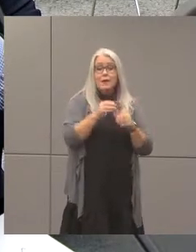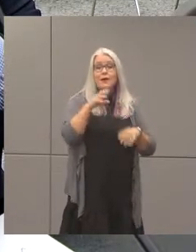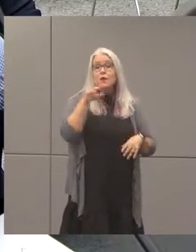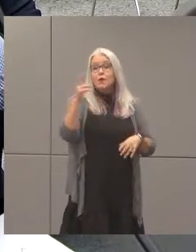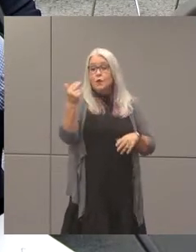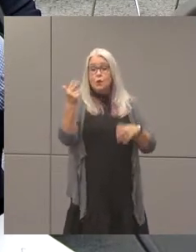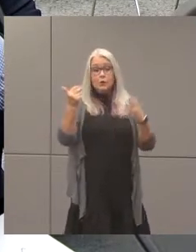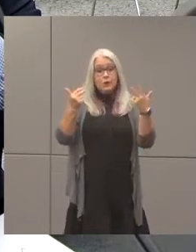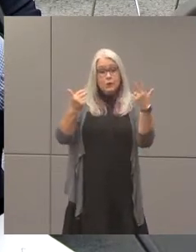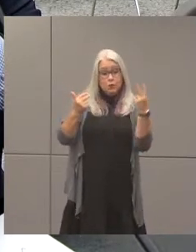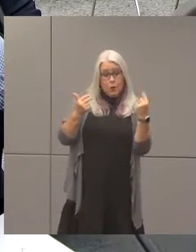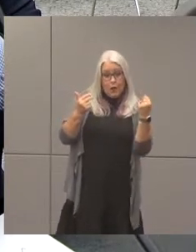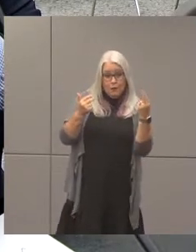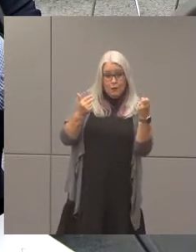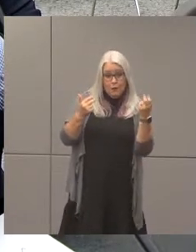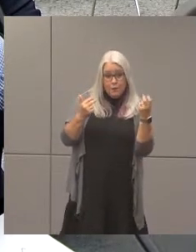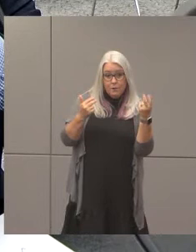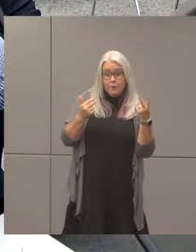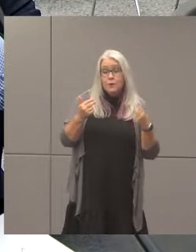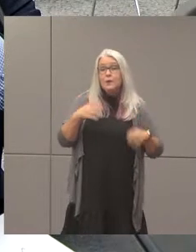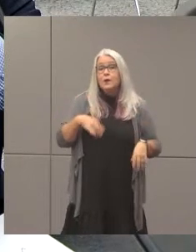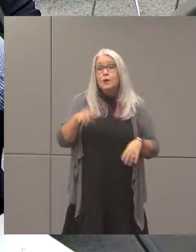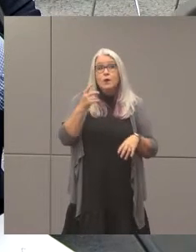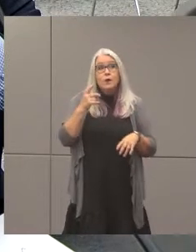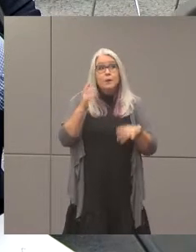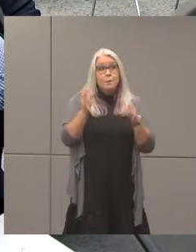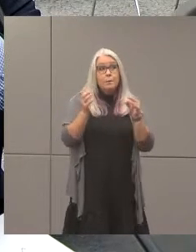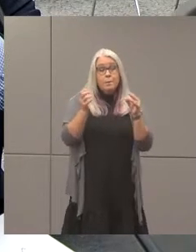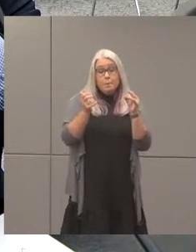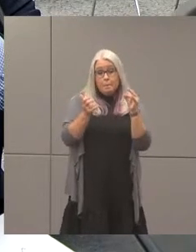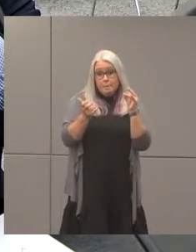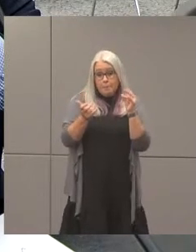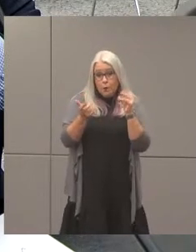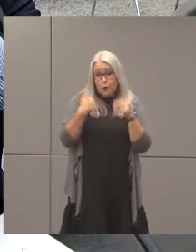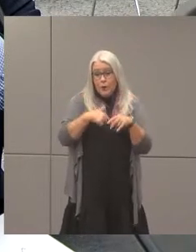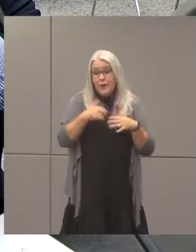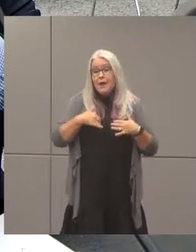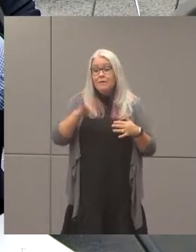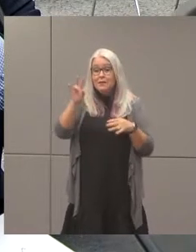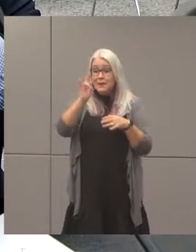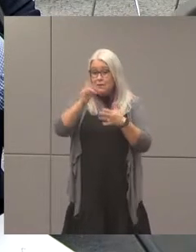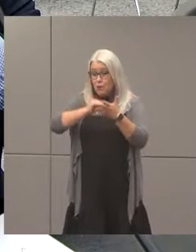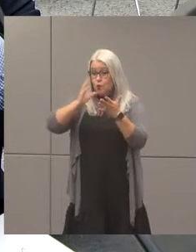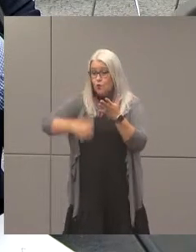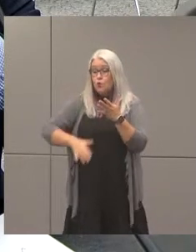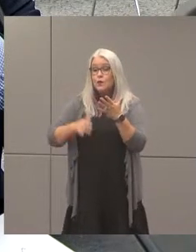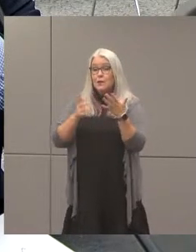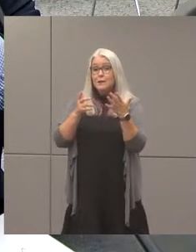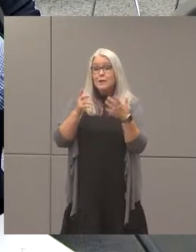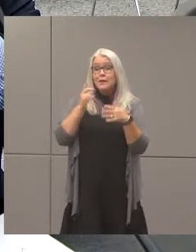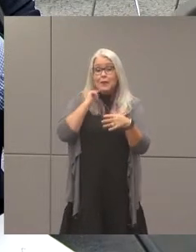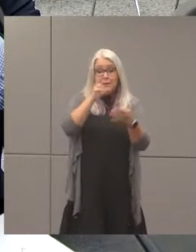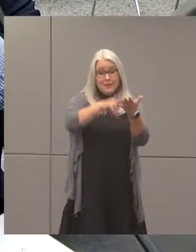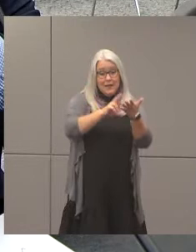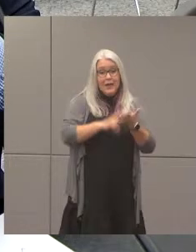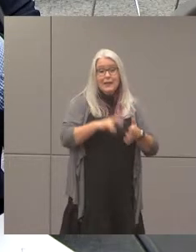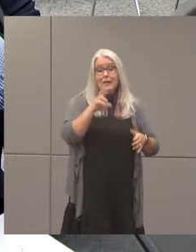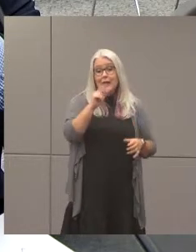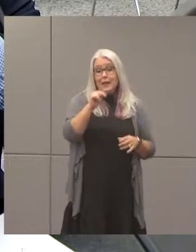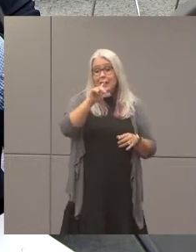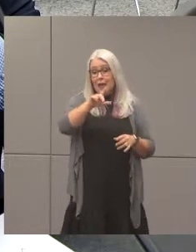12 overall. More importantly, we have seven student athletes that have signed NLIs with